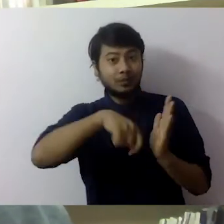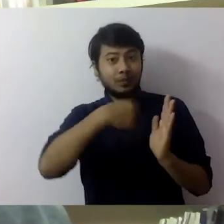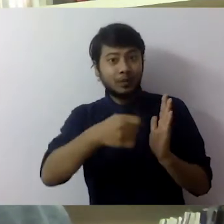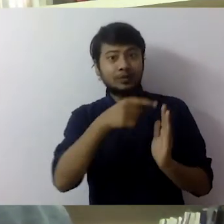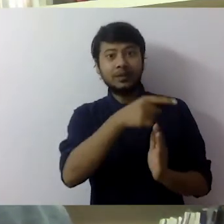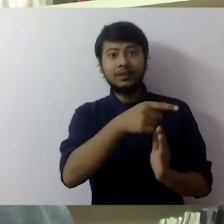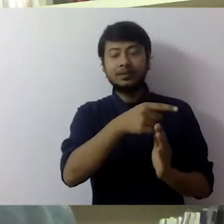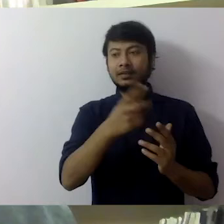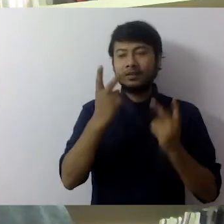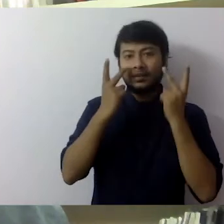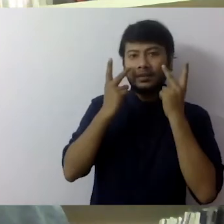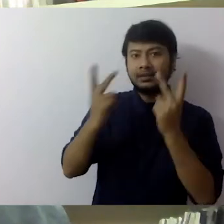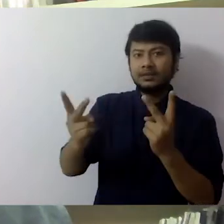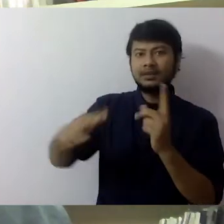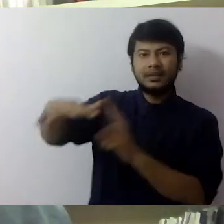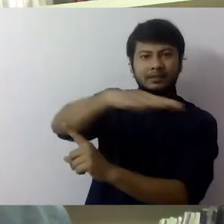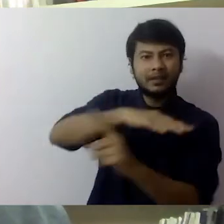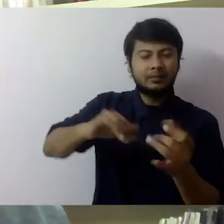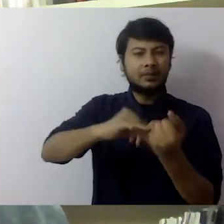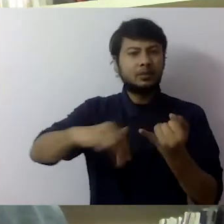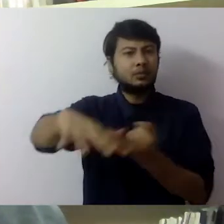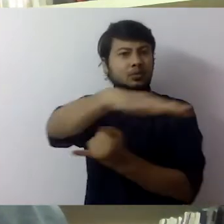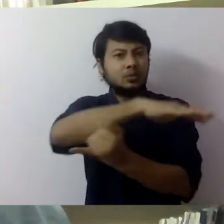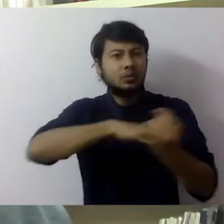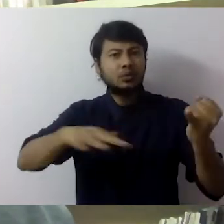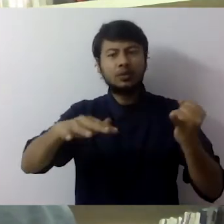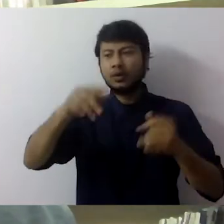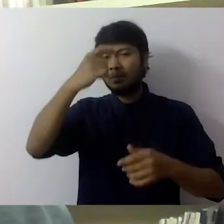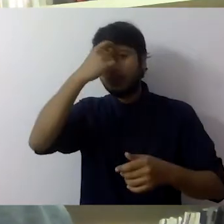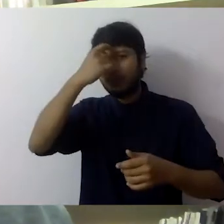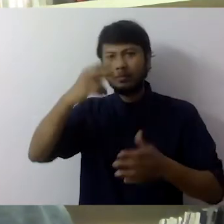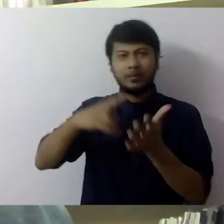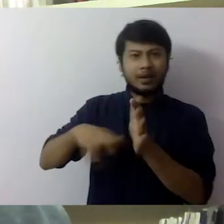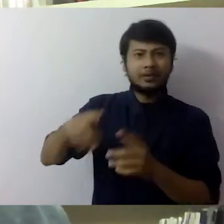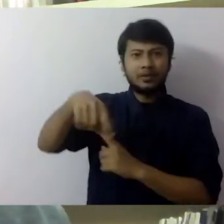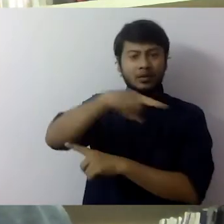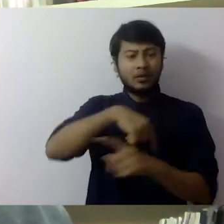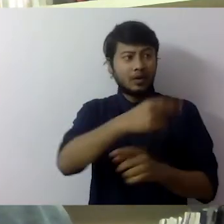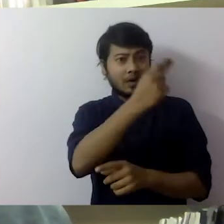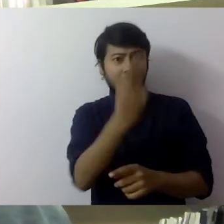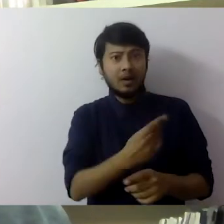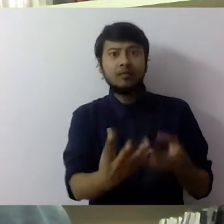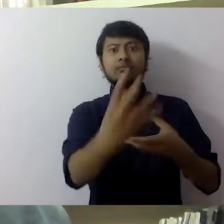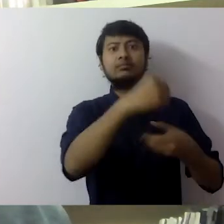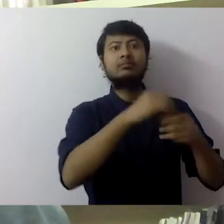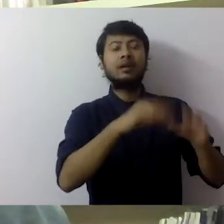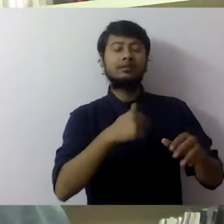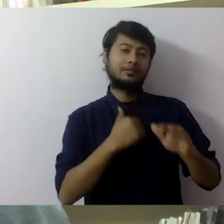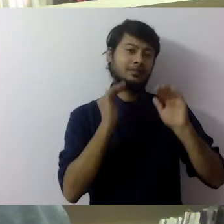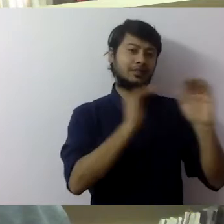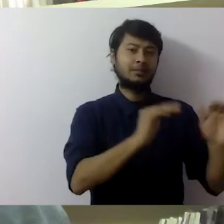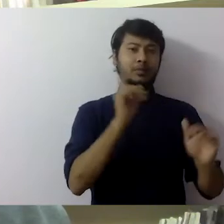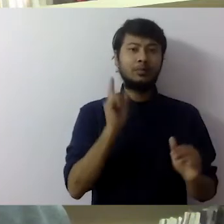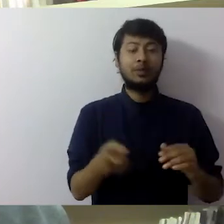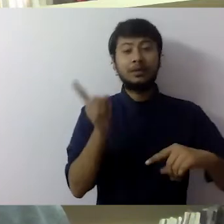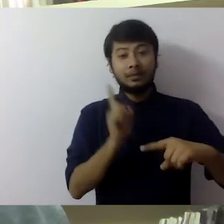city's issues, whether they be environmental or social. We already have several long-running initiatives in education,